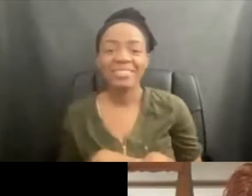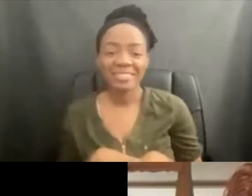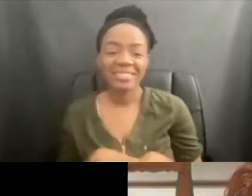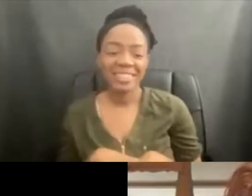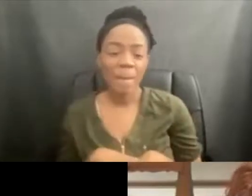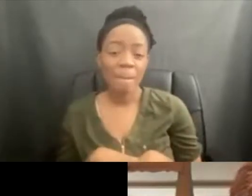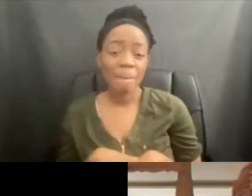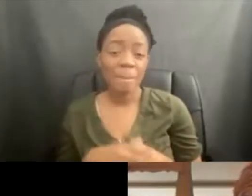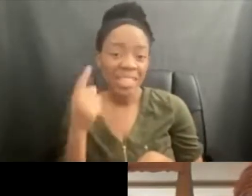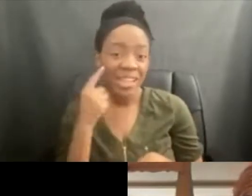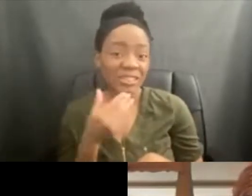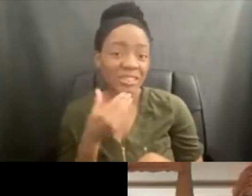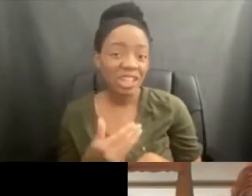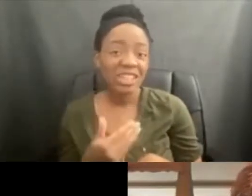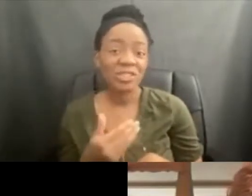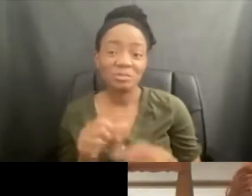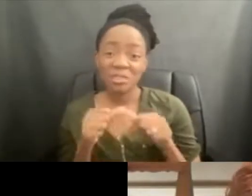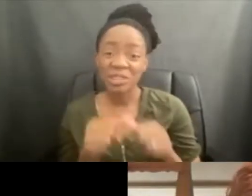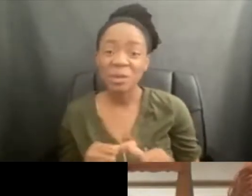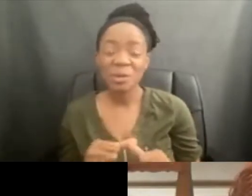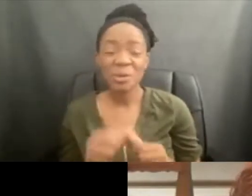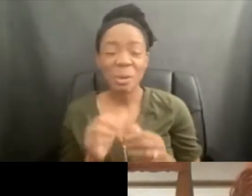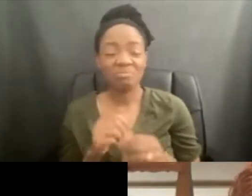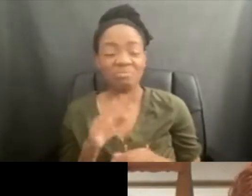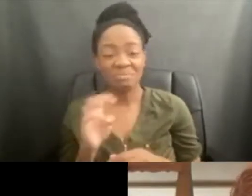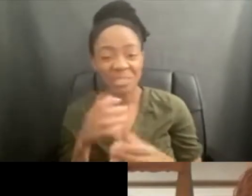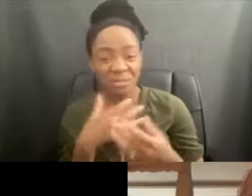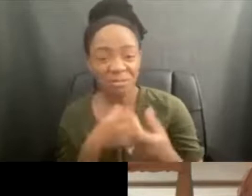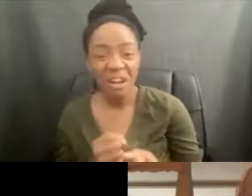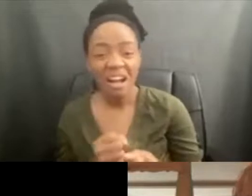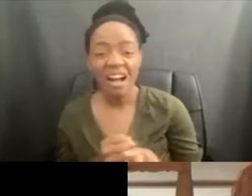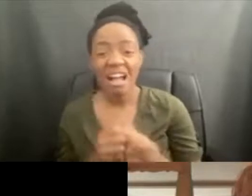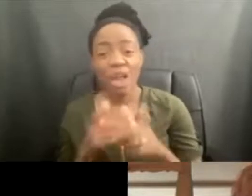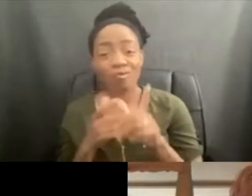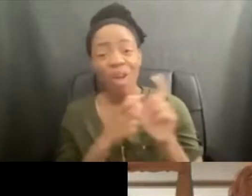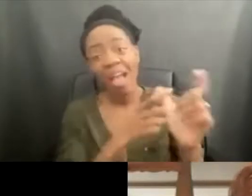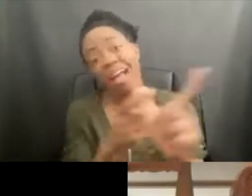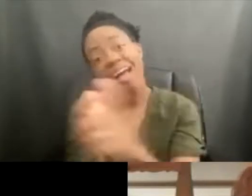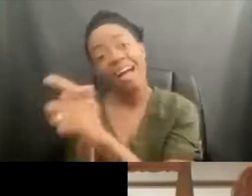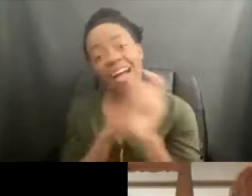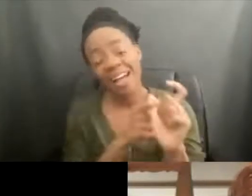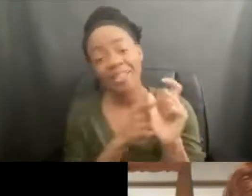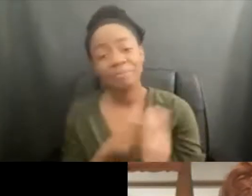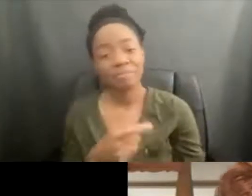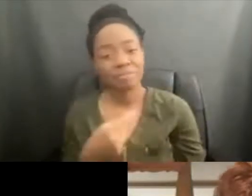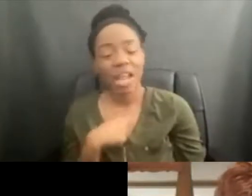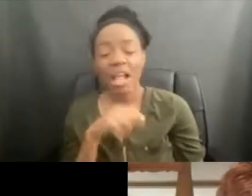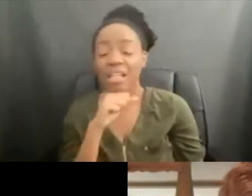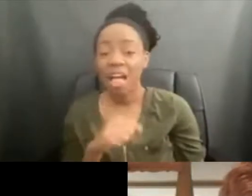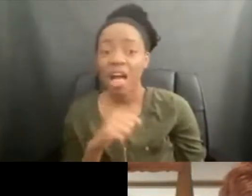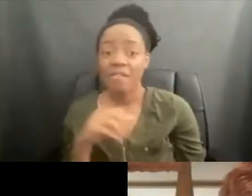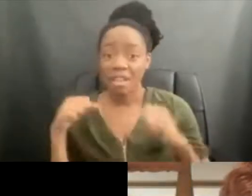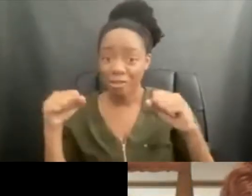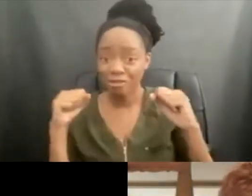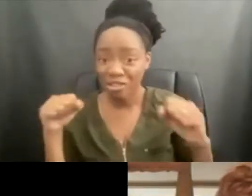I think it's good to hang in there and be strong and run up and down. I love a lot of exercise,